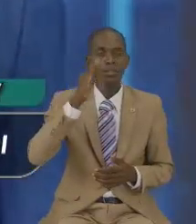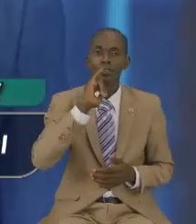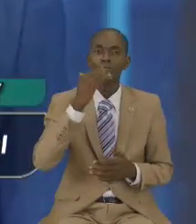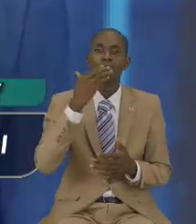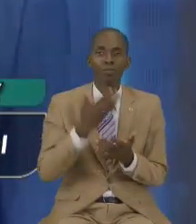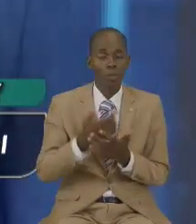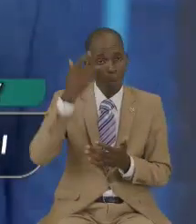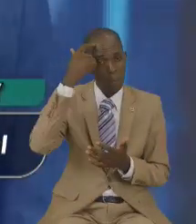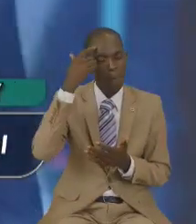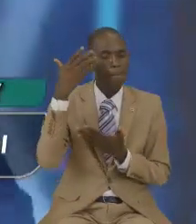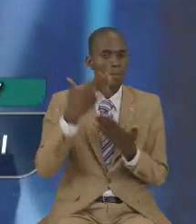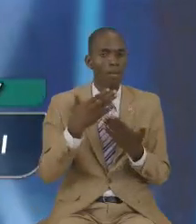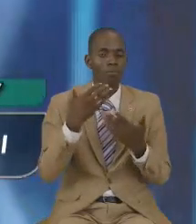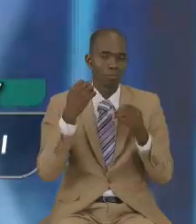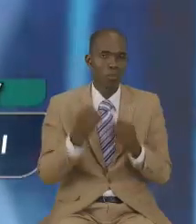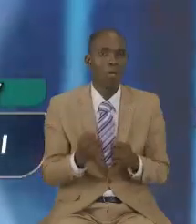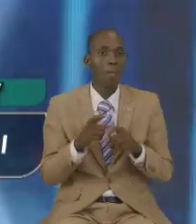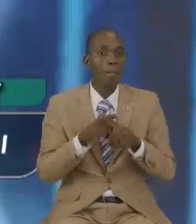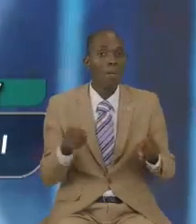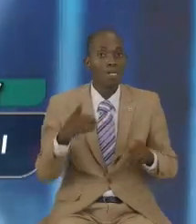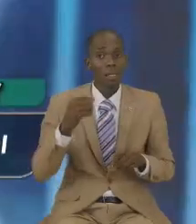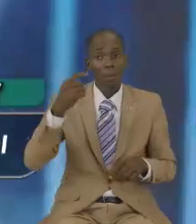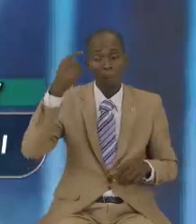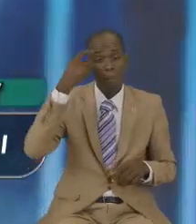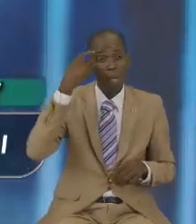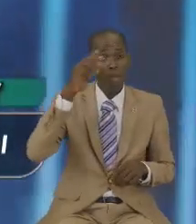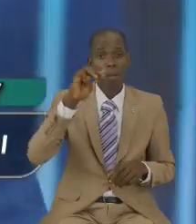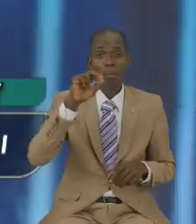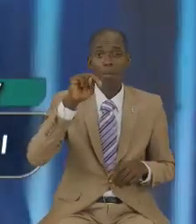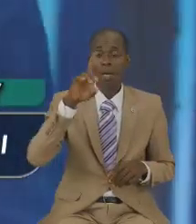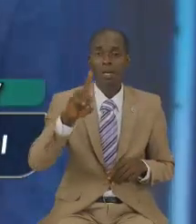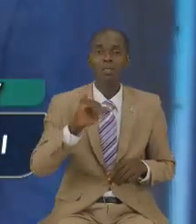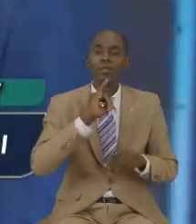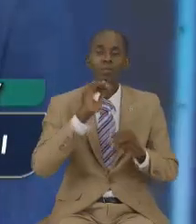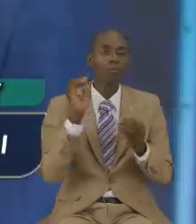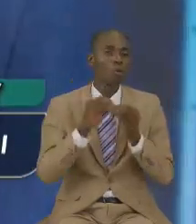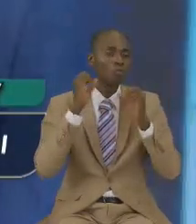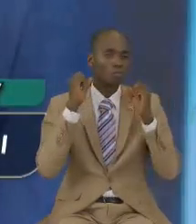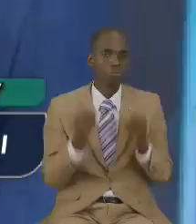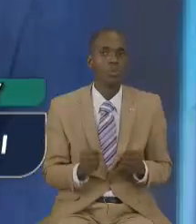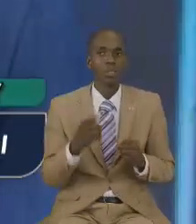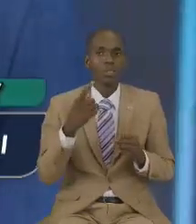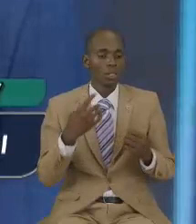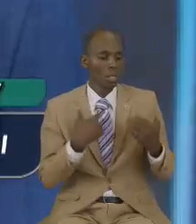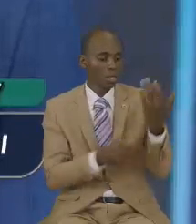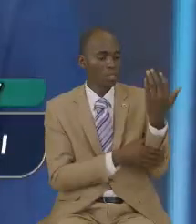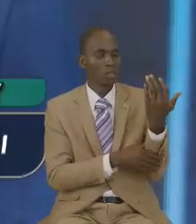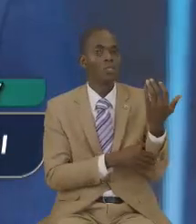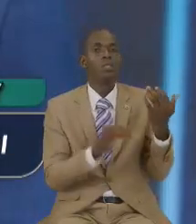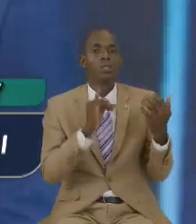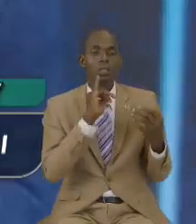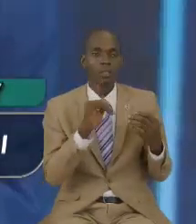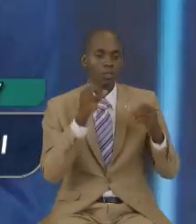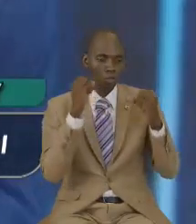brain power, but the mind is stronger. The hand, a good hand, a strong hand,